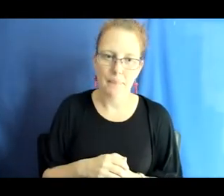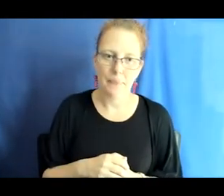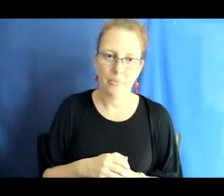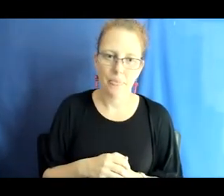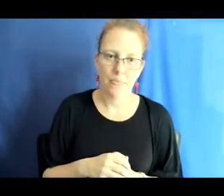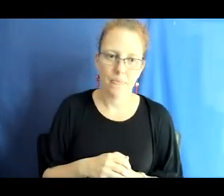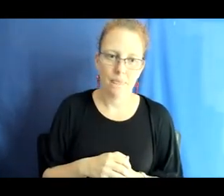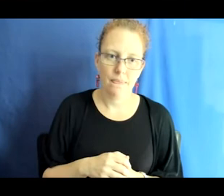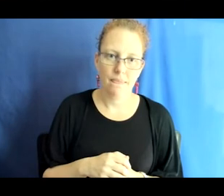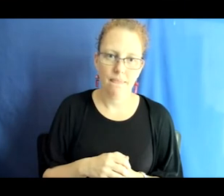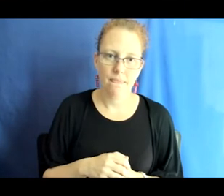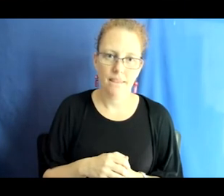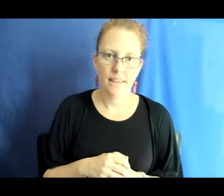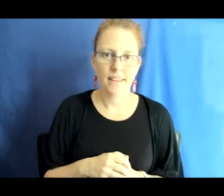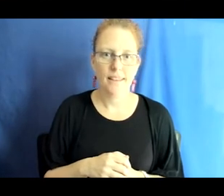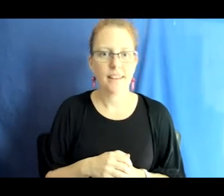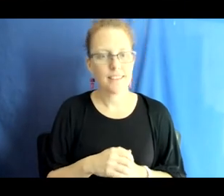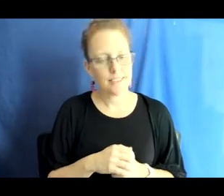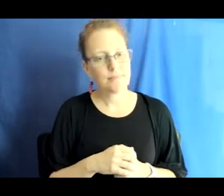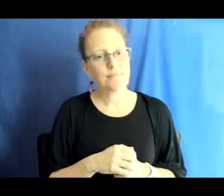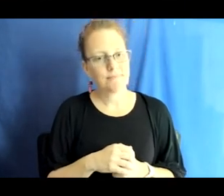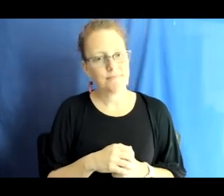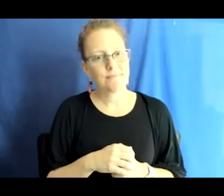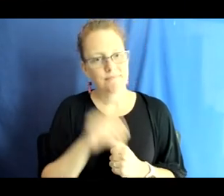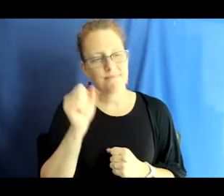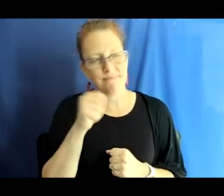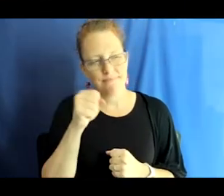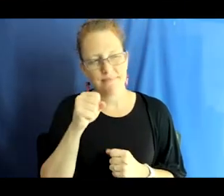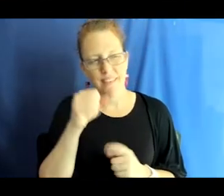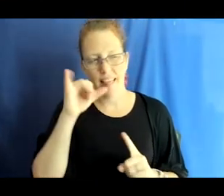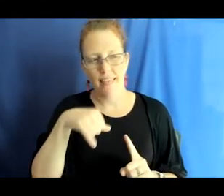Yeah, I think I was really like a wreck at the moment, because